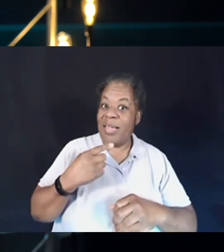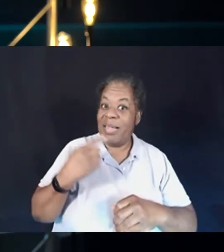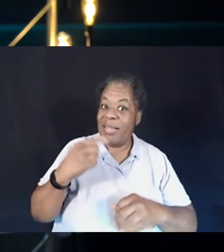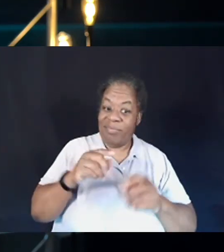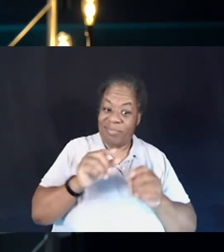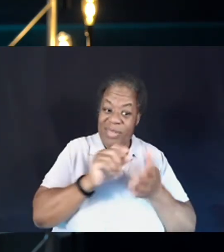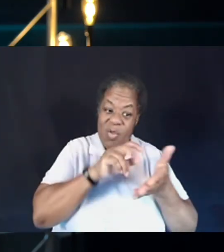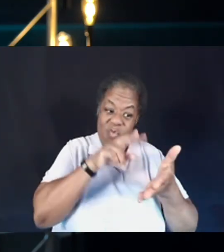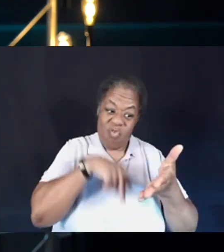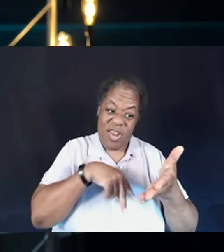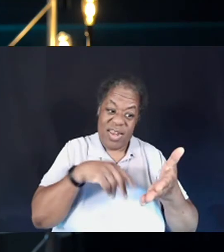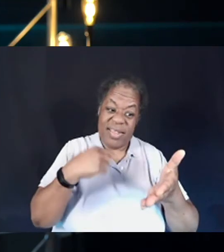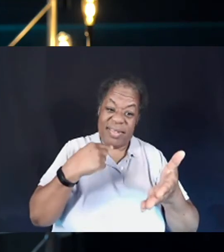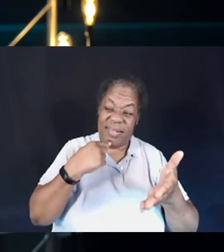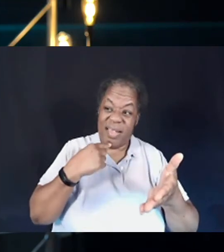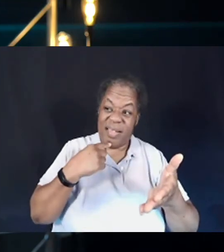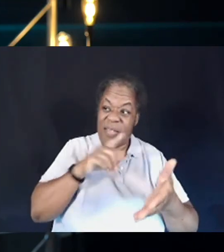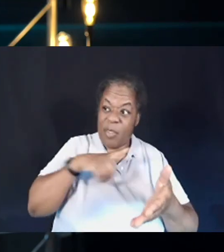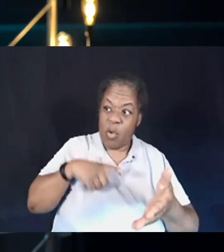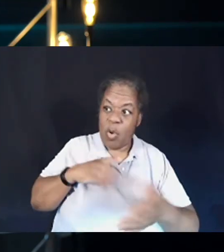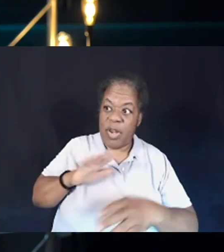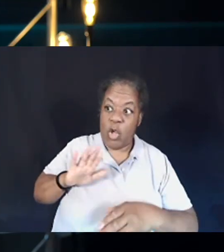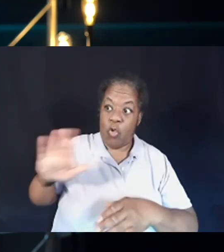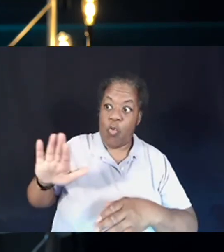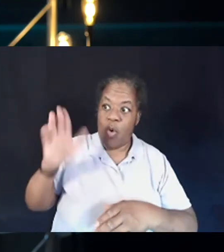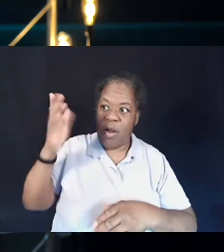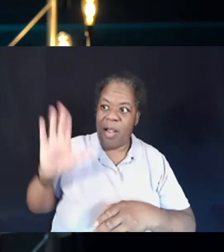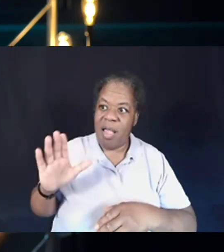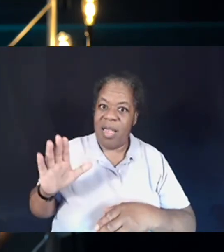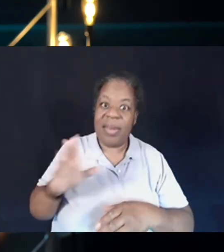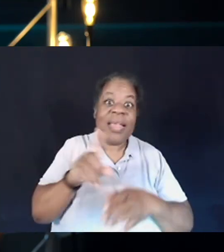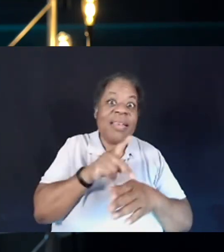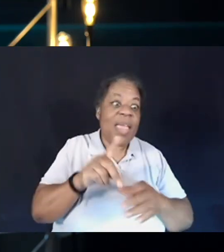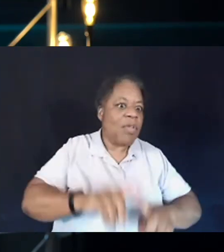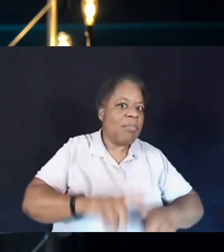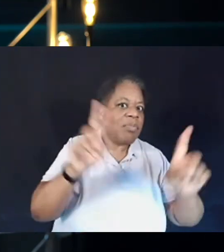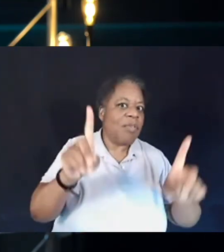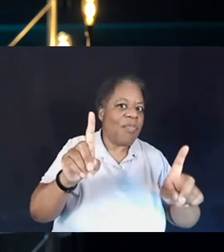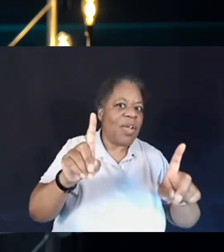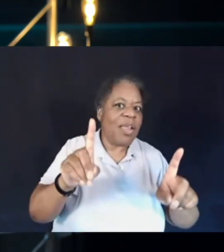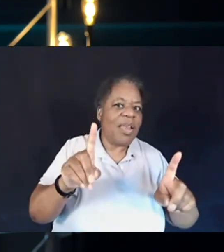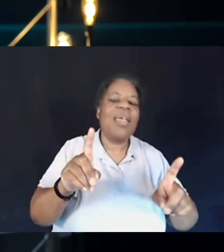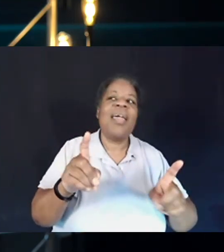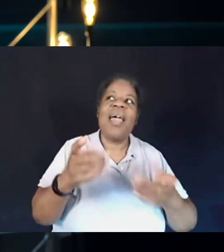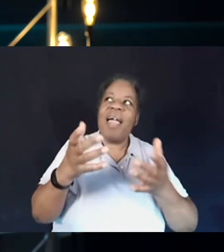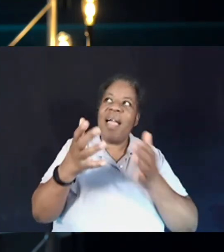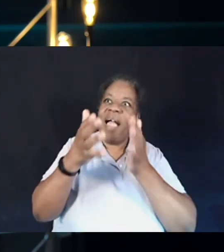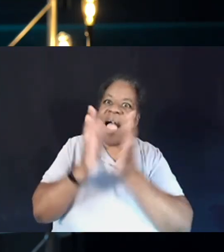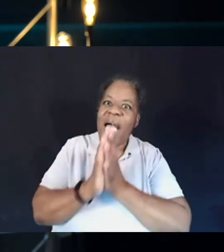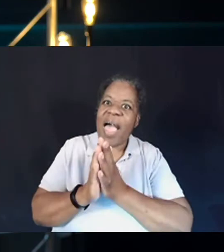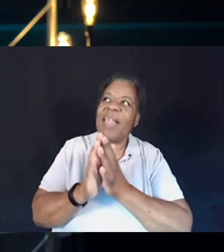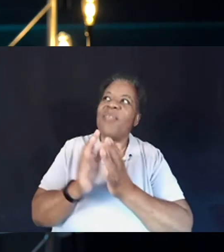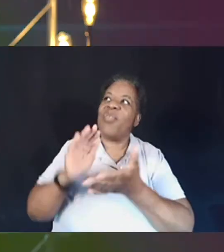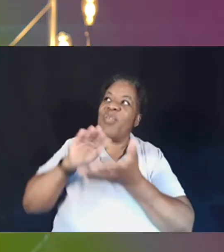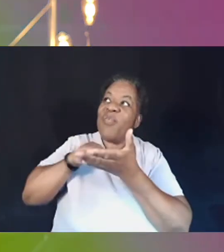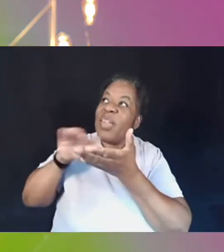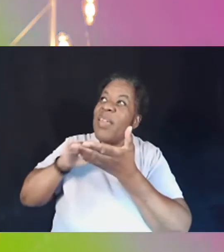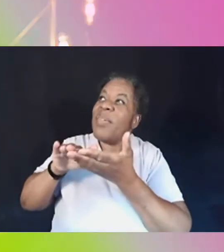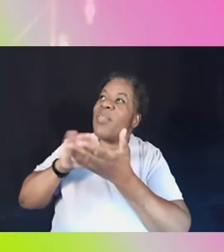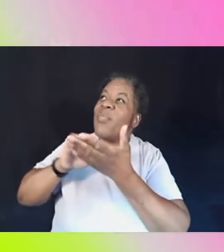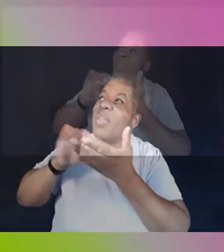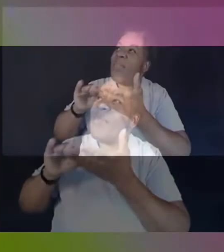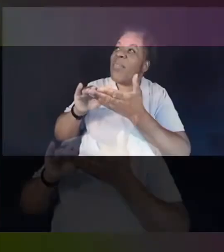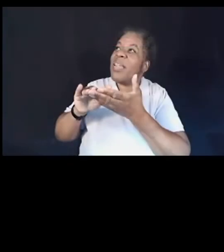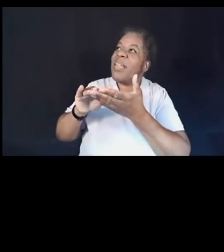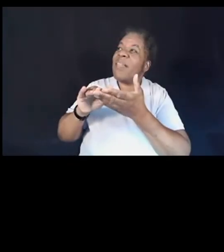other hand, he confesses everything and he begs for forgiveness. And then he asks for restoration. Here's what he says.